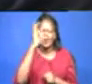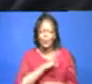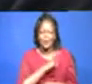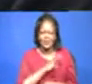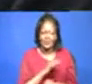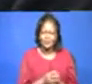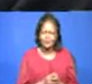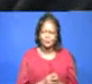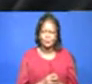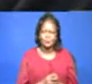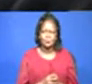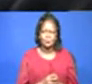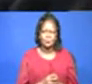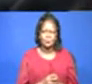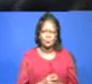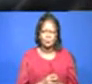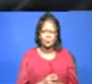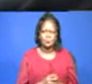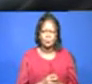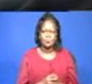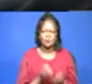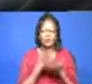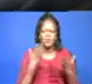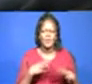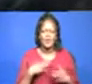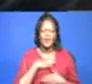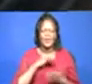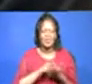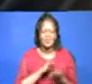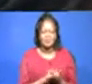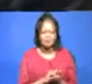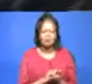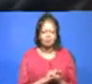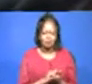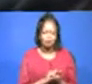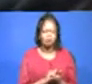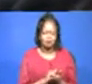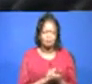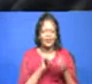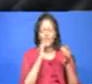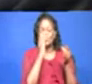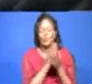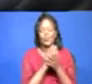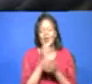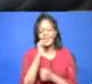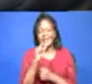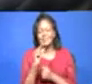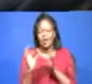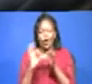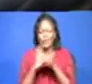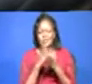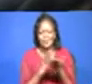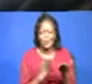that you know, everybody appreciates that even though the Attorney General coordinates some of